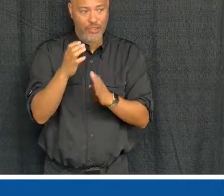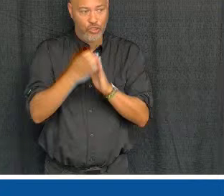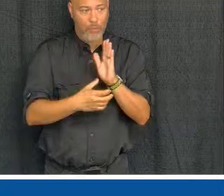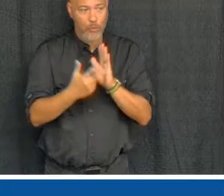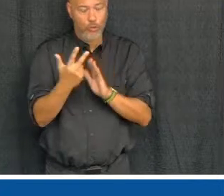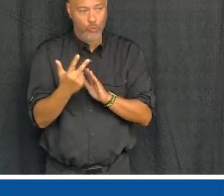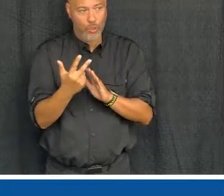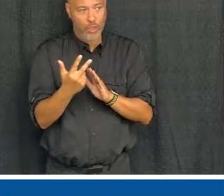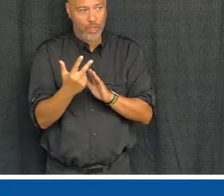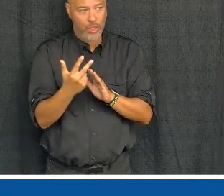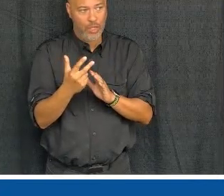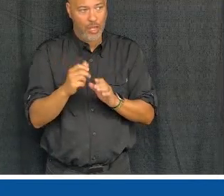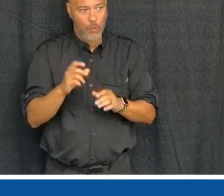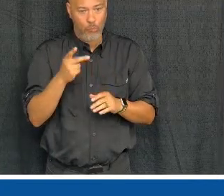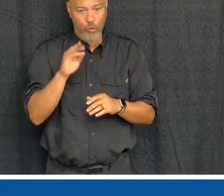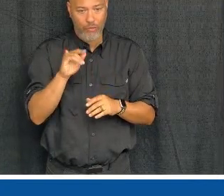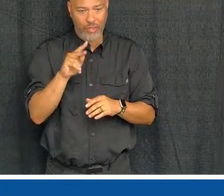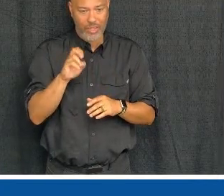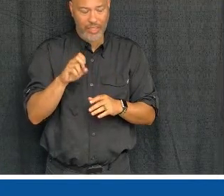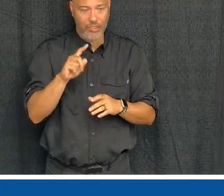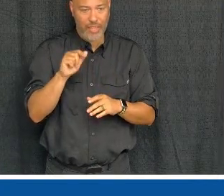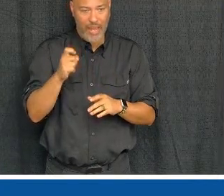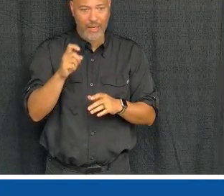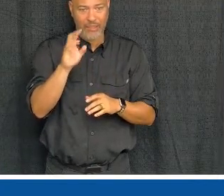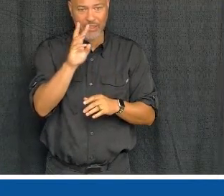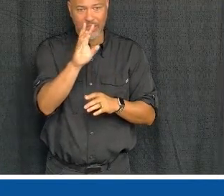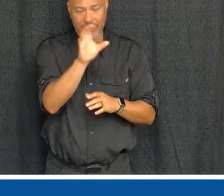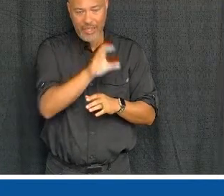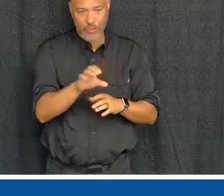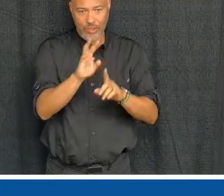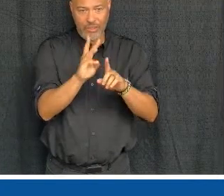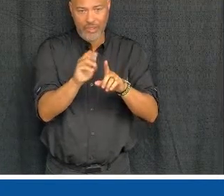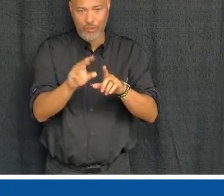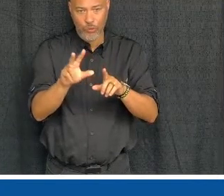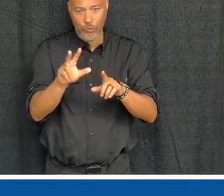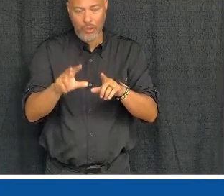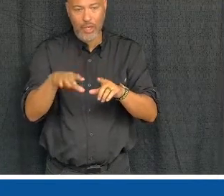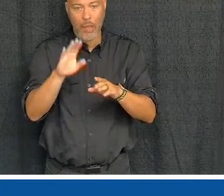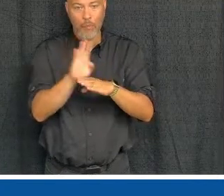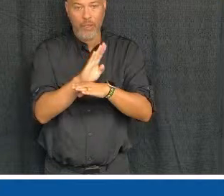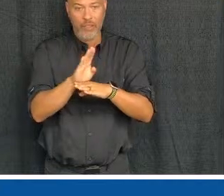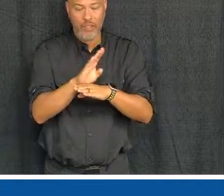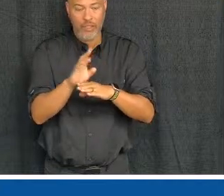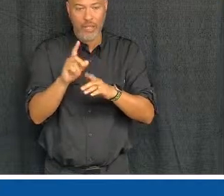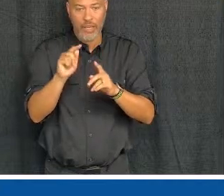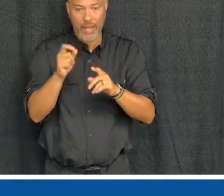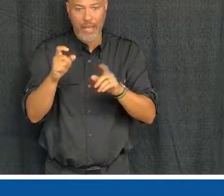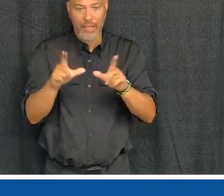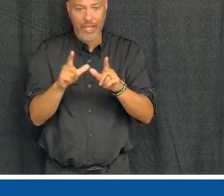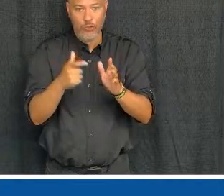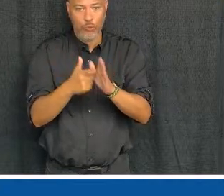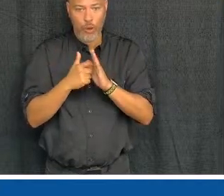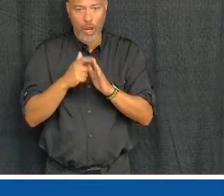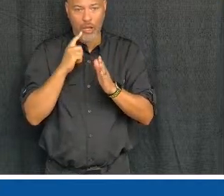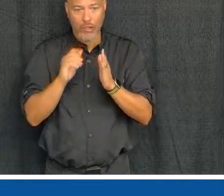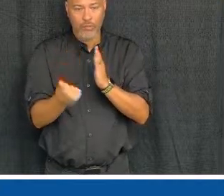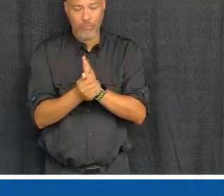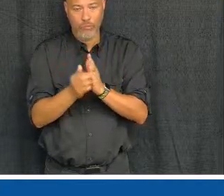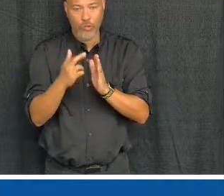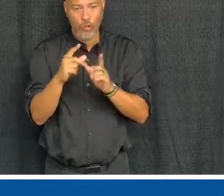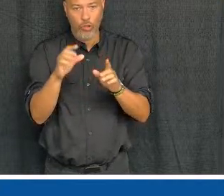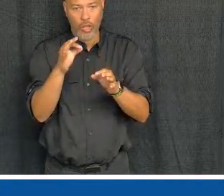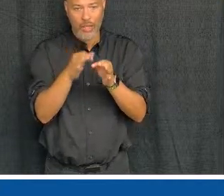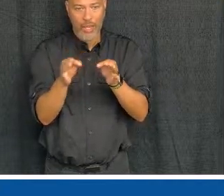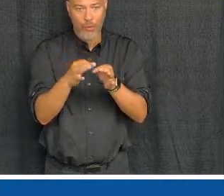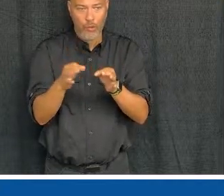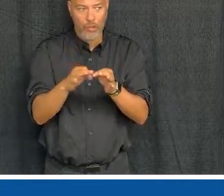3, Privilege Taxes, Section 6-303, Privilege or Business Tax License Required, to amend terminology regarding the